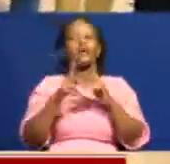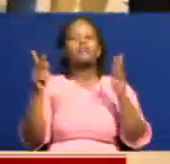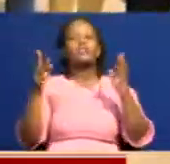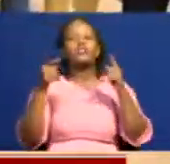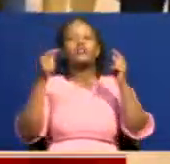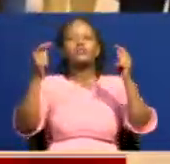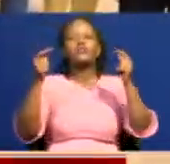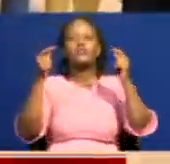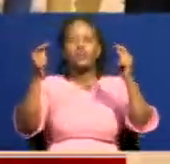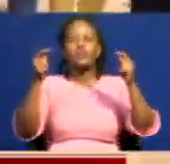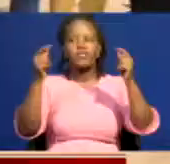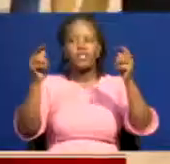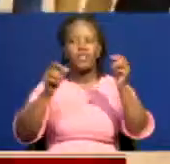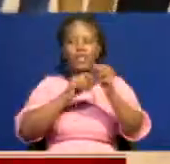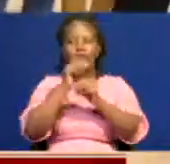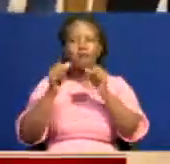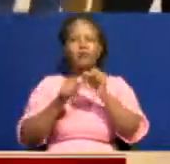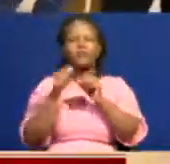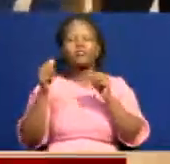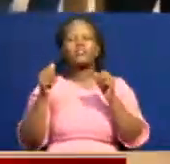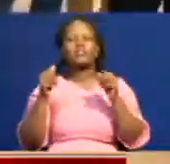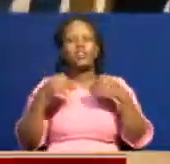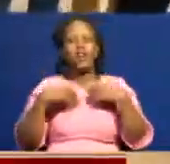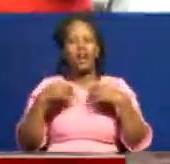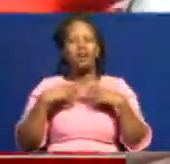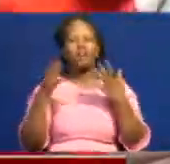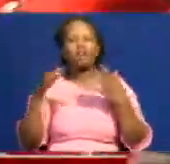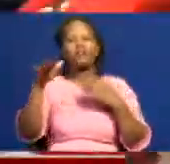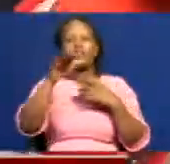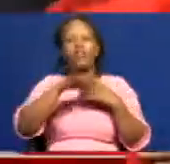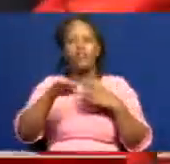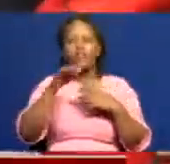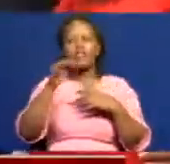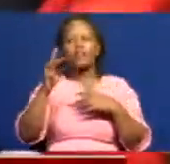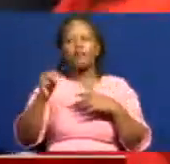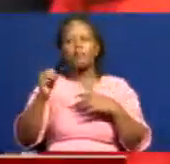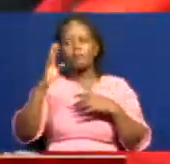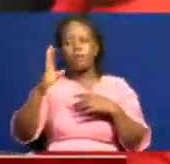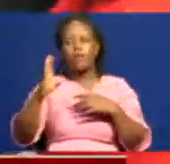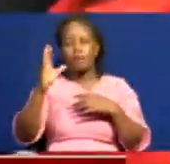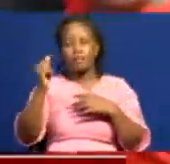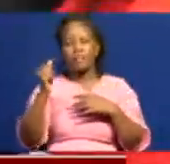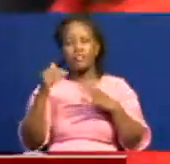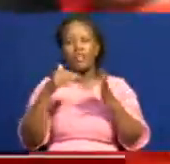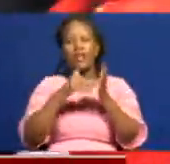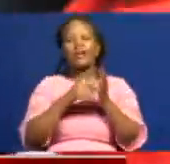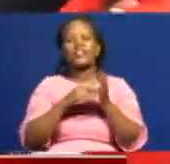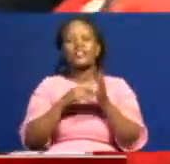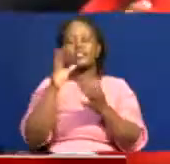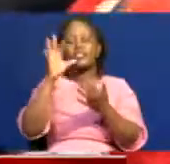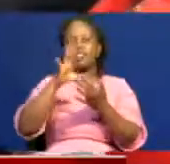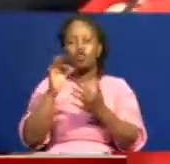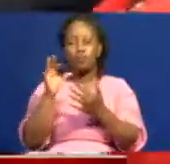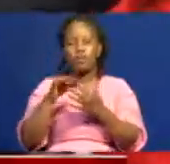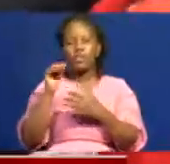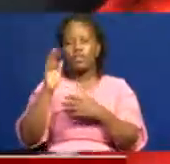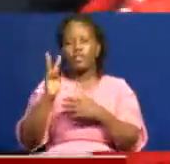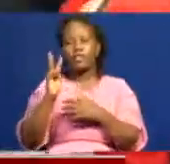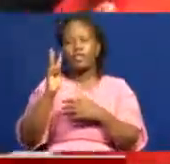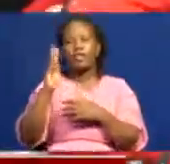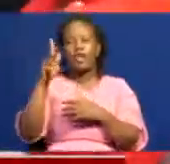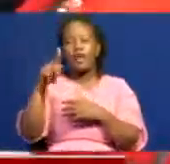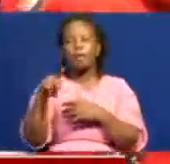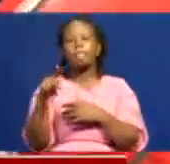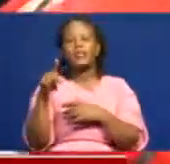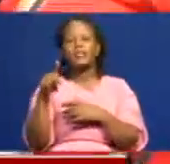violence allegedly perpetrated by Kameno Ward MCA Peter Mboro against his nominated counterpart, Pacifica